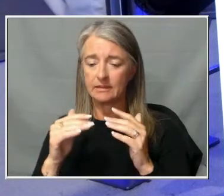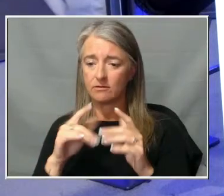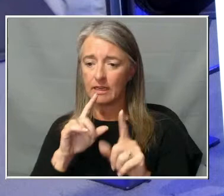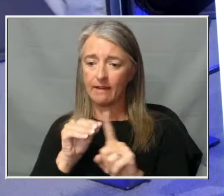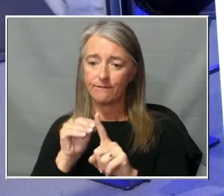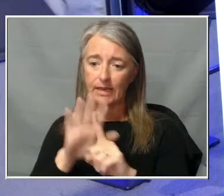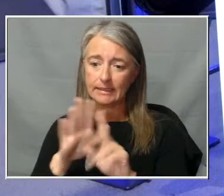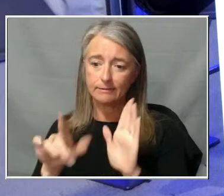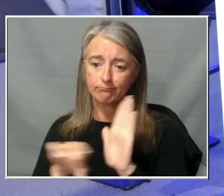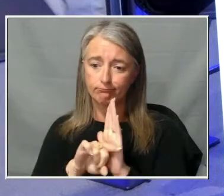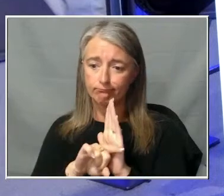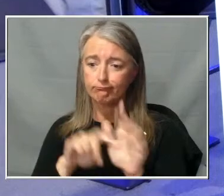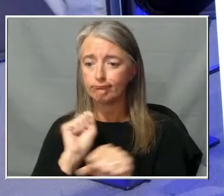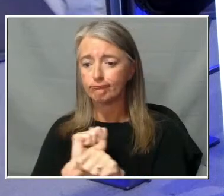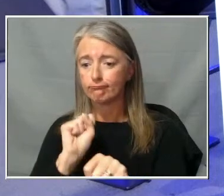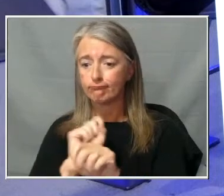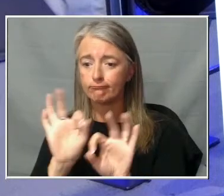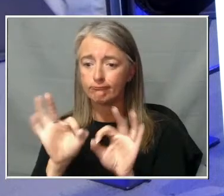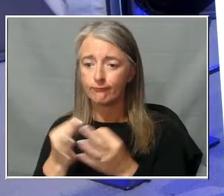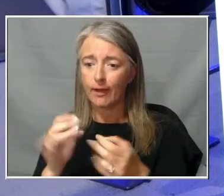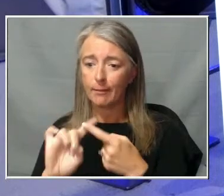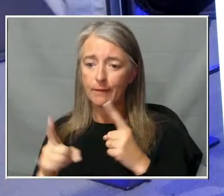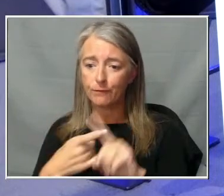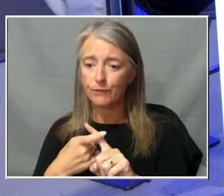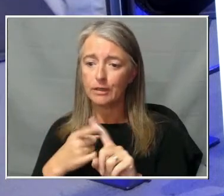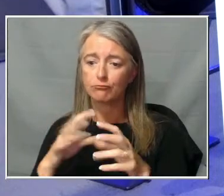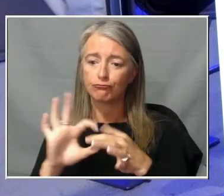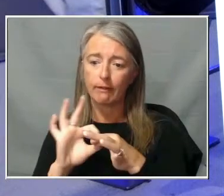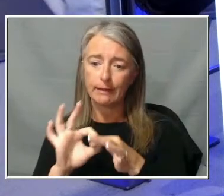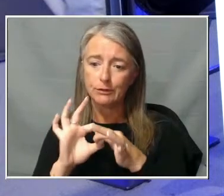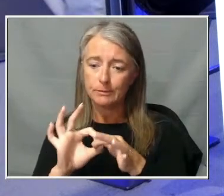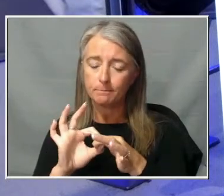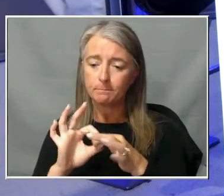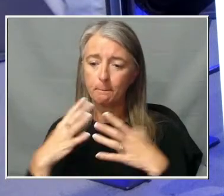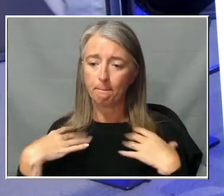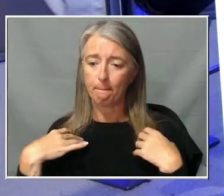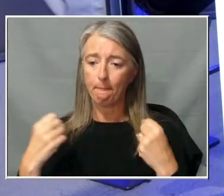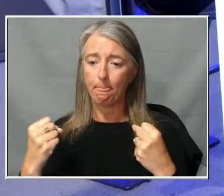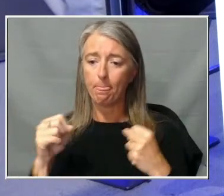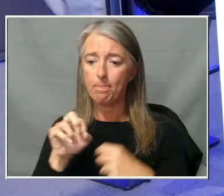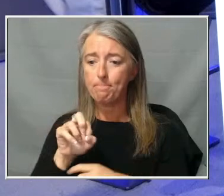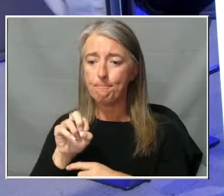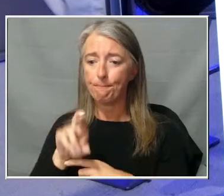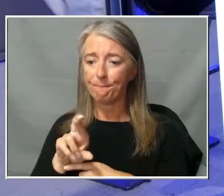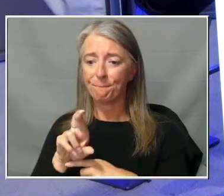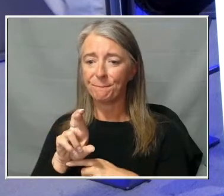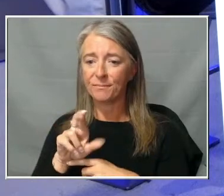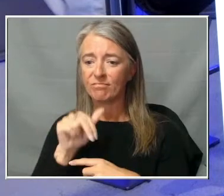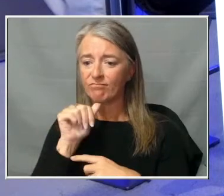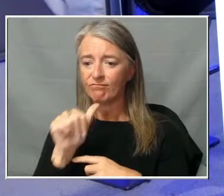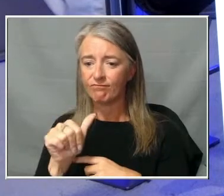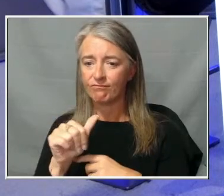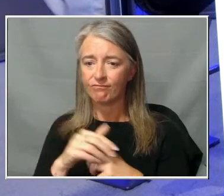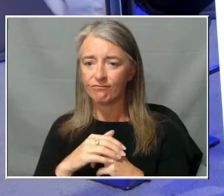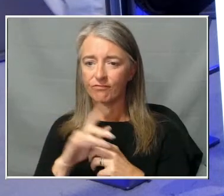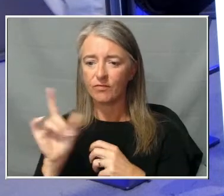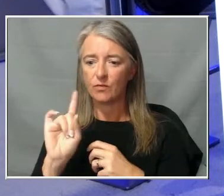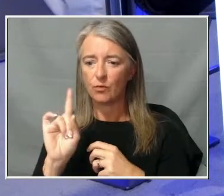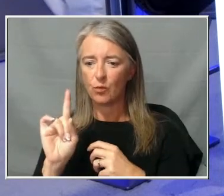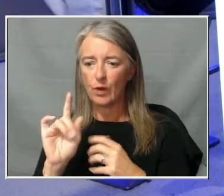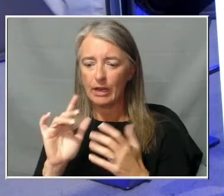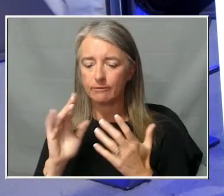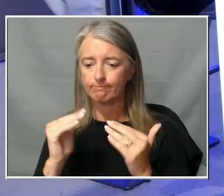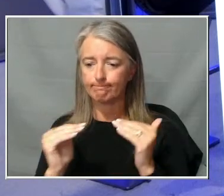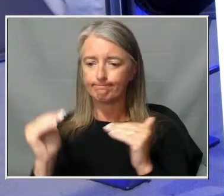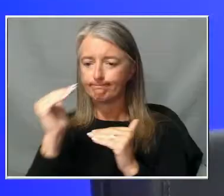negatively, your work, your family, your friends, your relationships, your health, or not. So where do you fall? So we